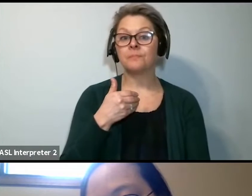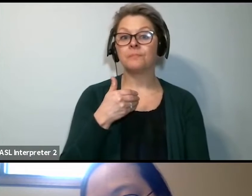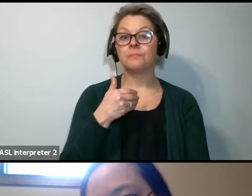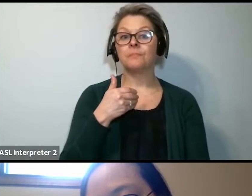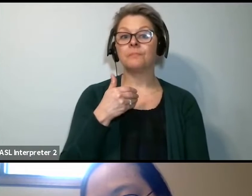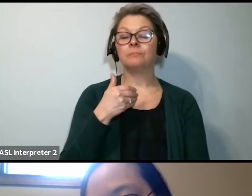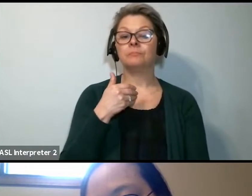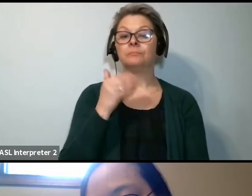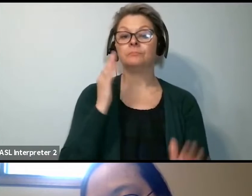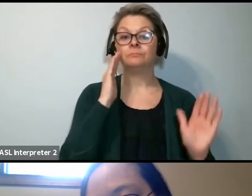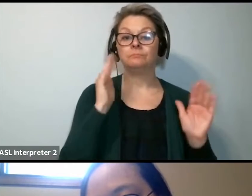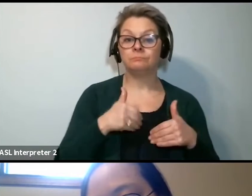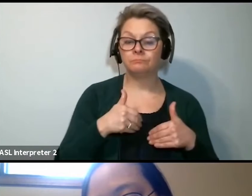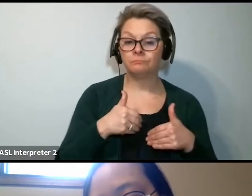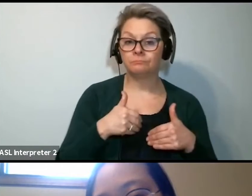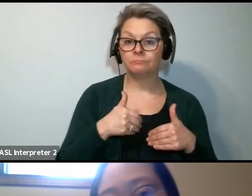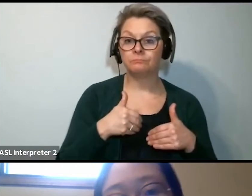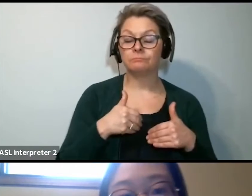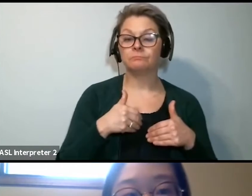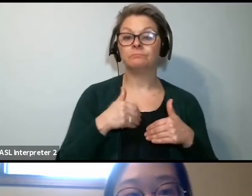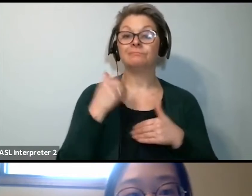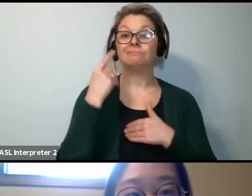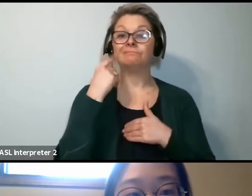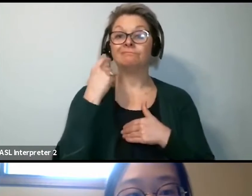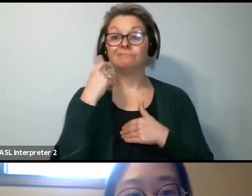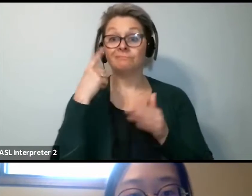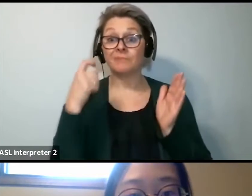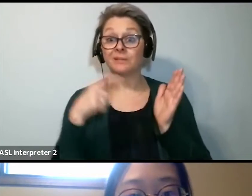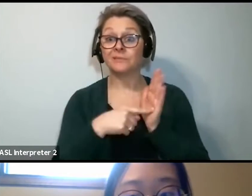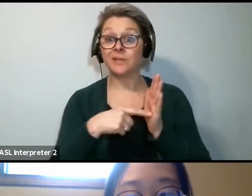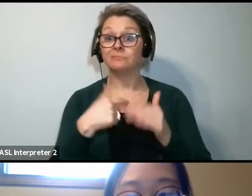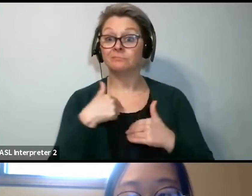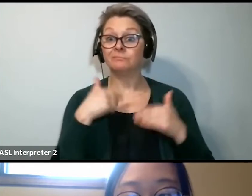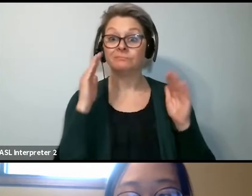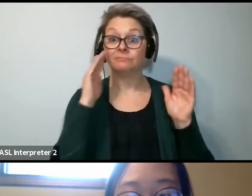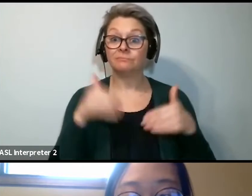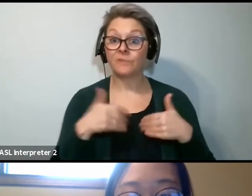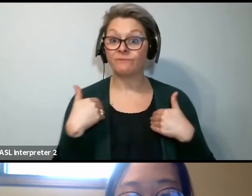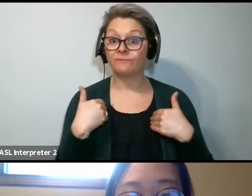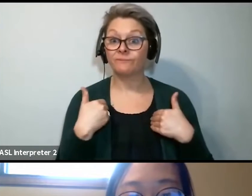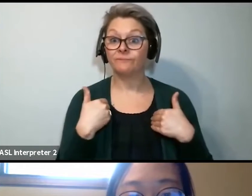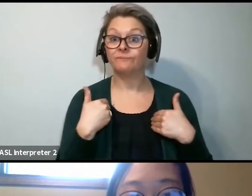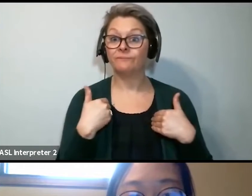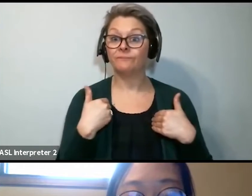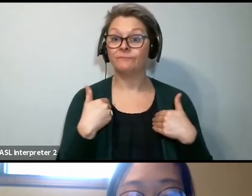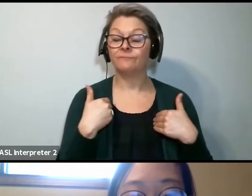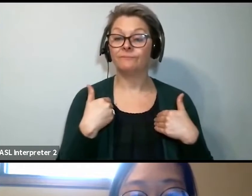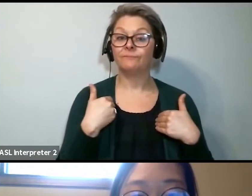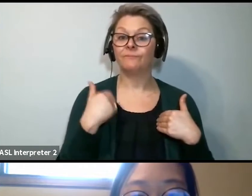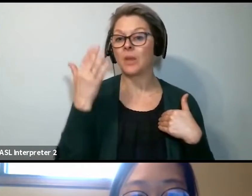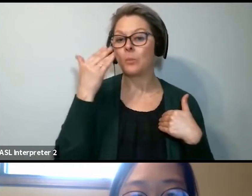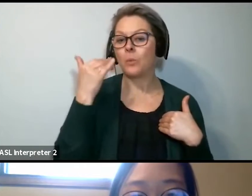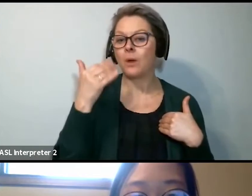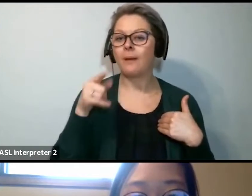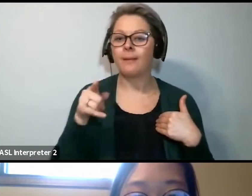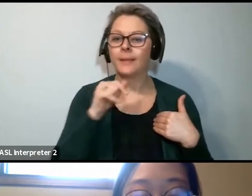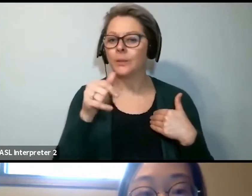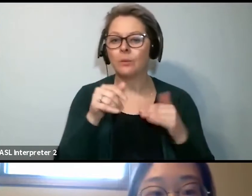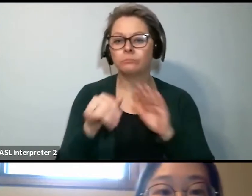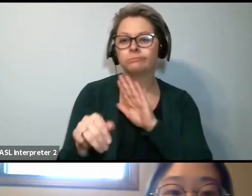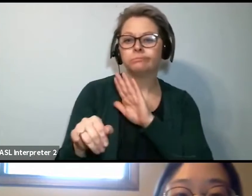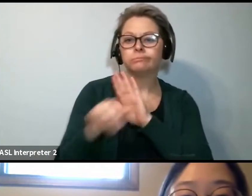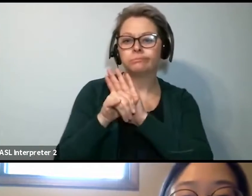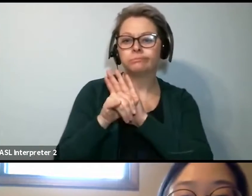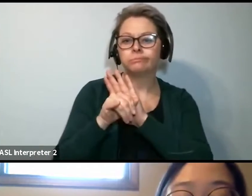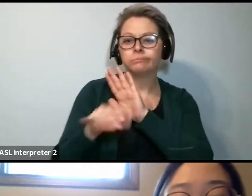and I only recently found out that I was autistic because they don't really diagnose